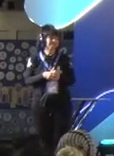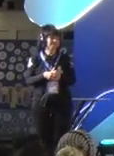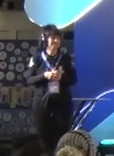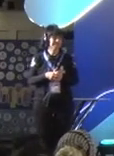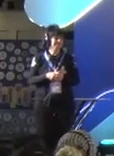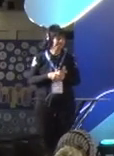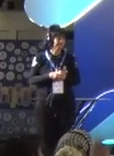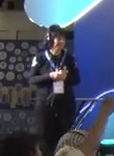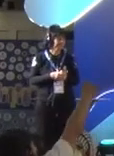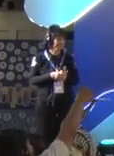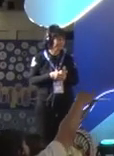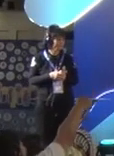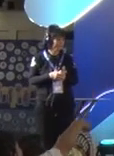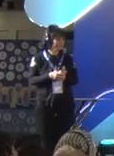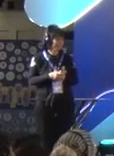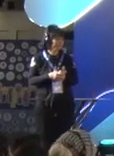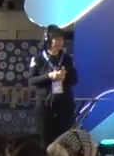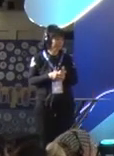Was there a